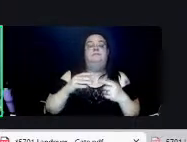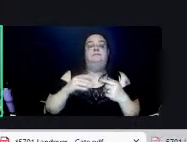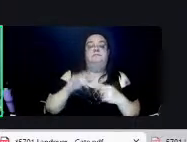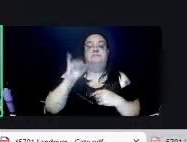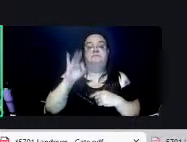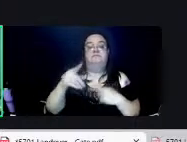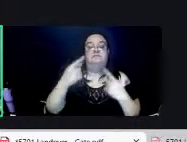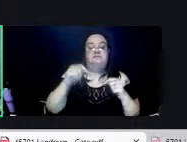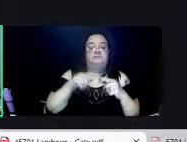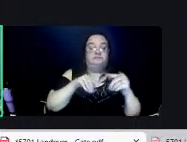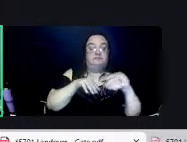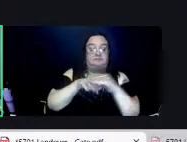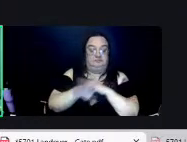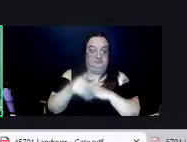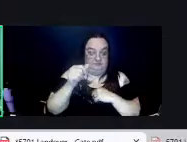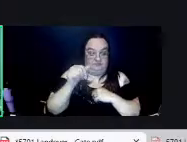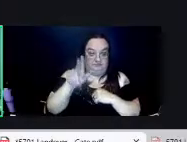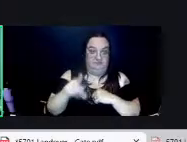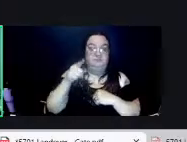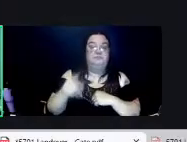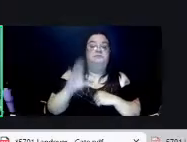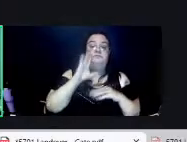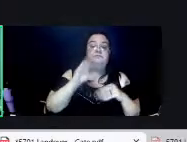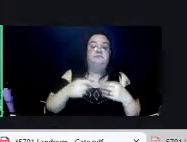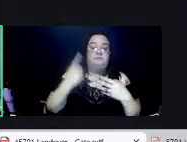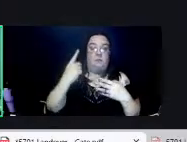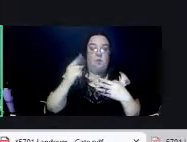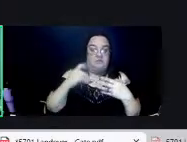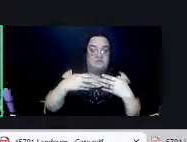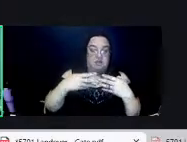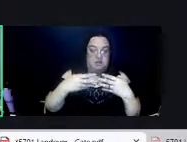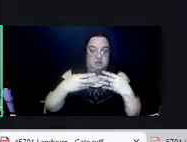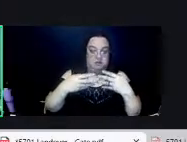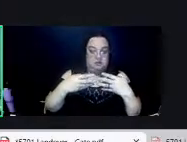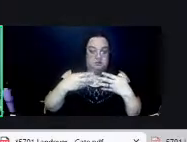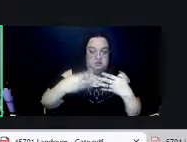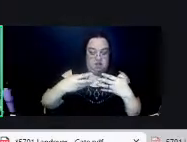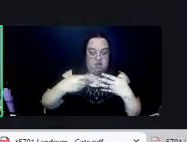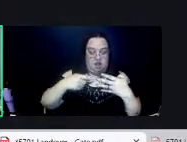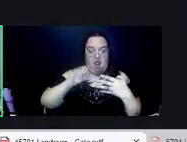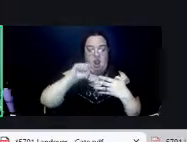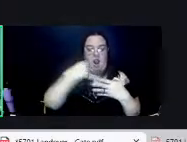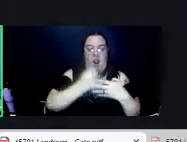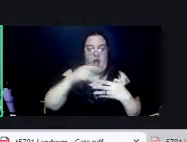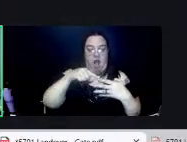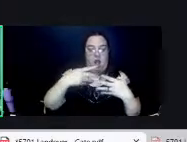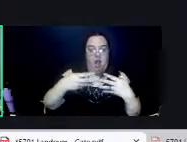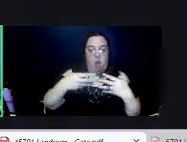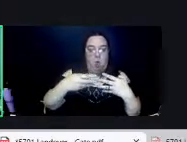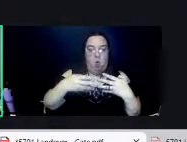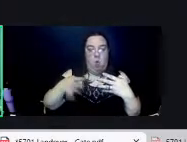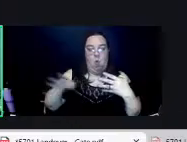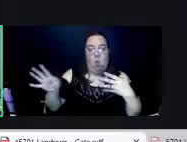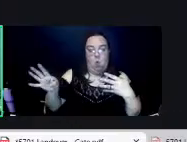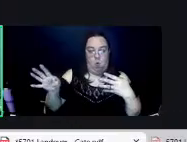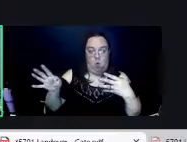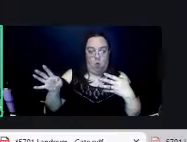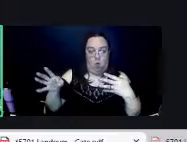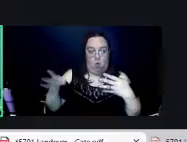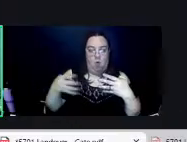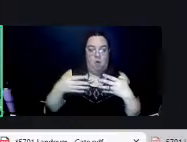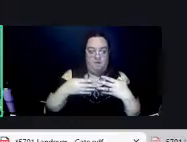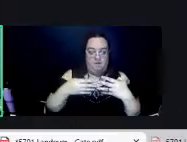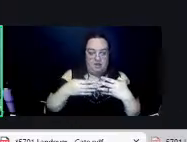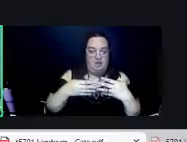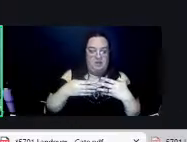the park, you will be able to open one side while the other side is locked. And it is going to work by verse.